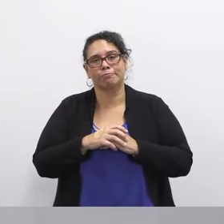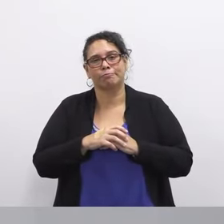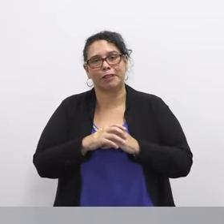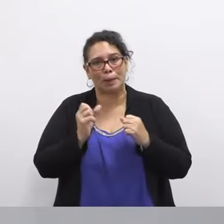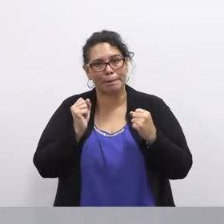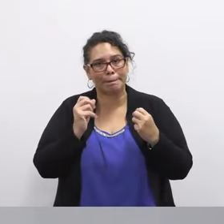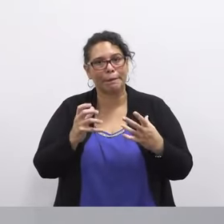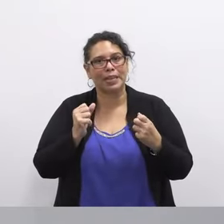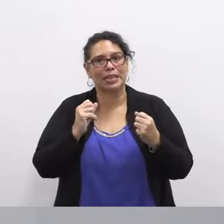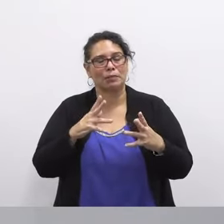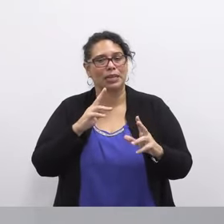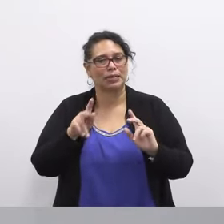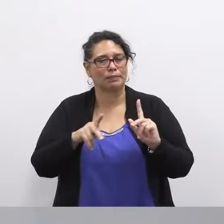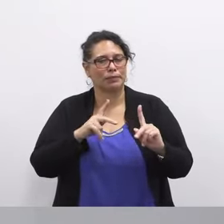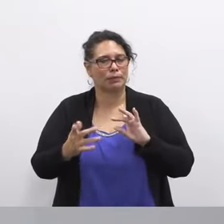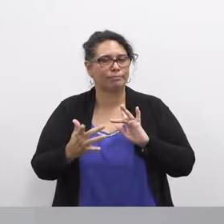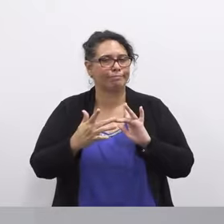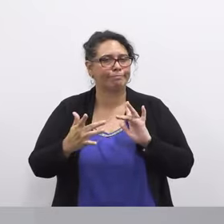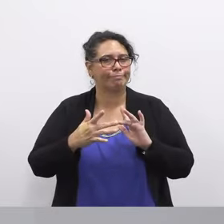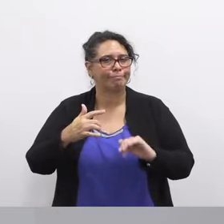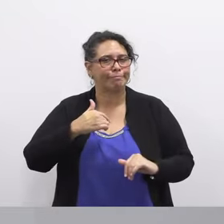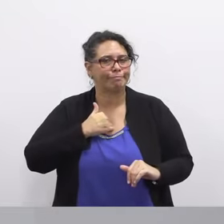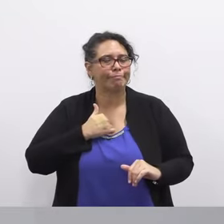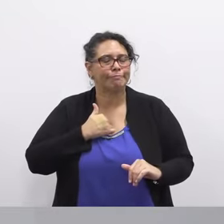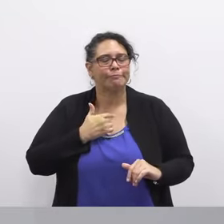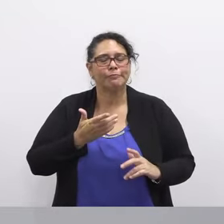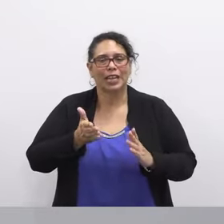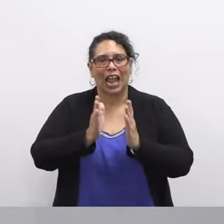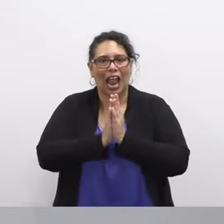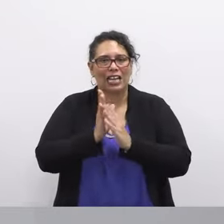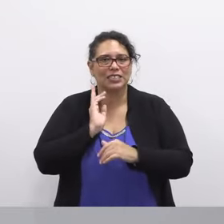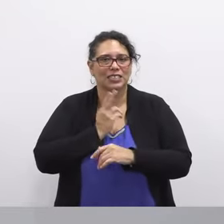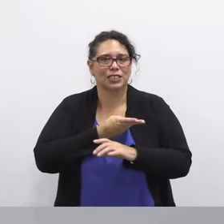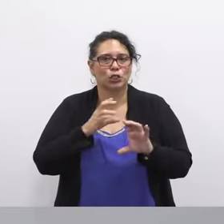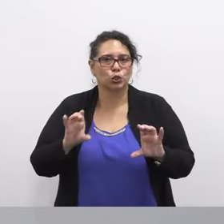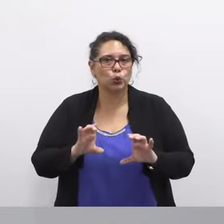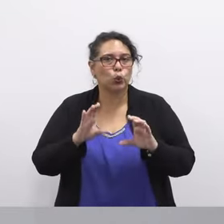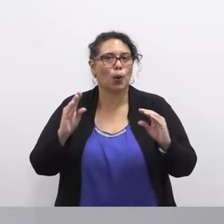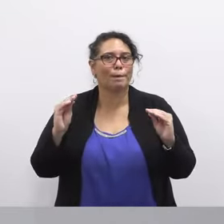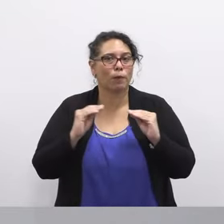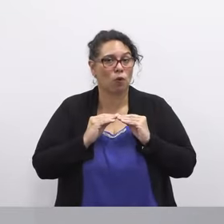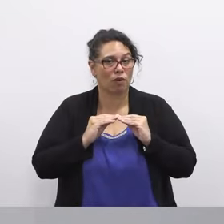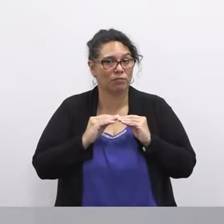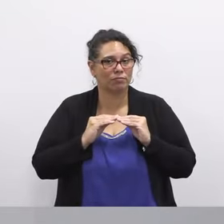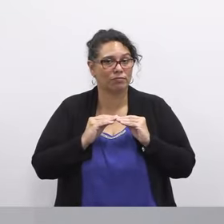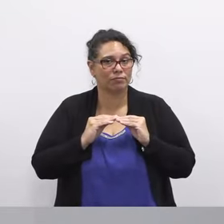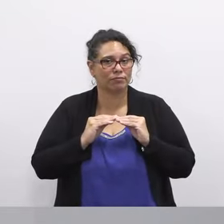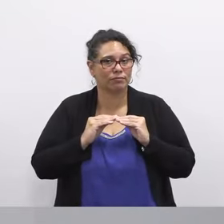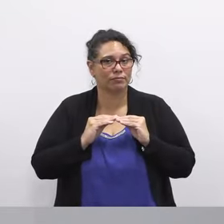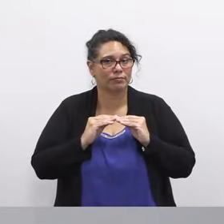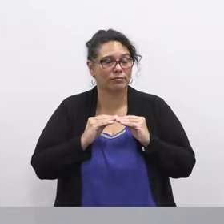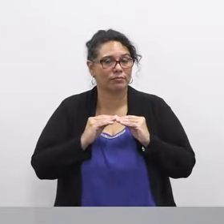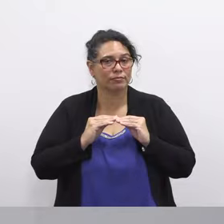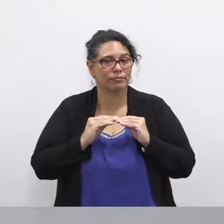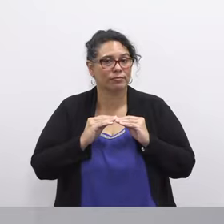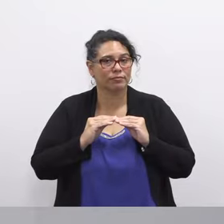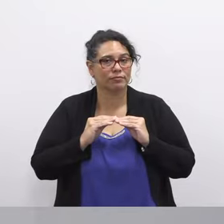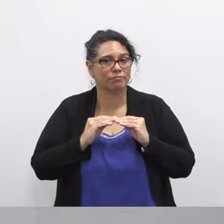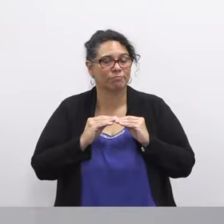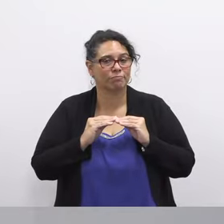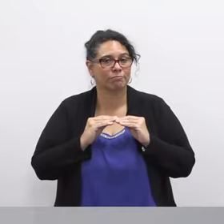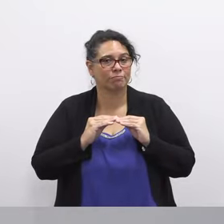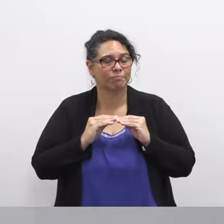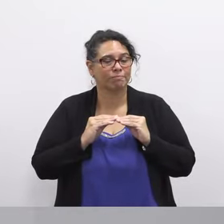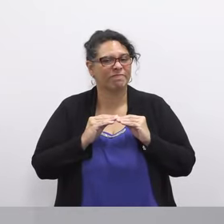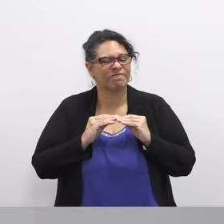Many folks have reached out and really asking us to do more, right? Concerned about us not feeling like we're not